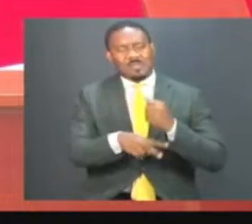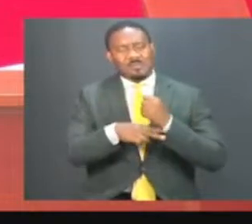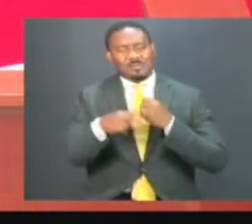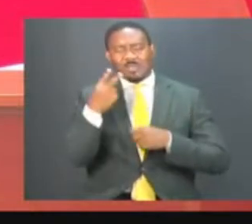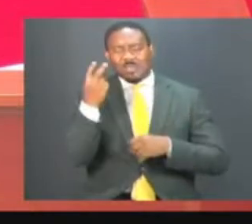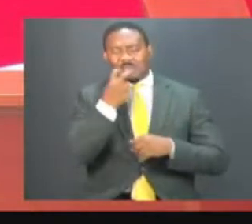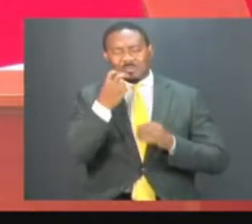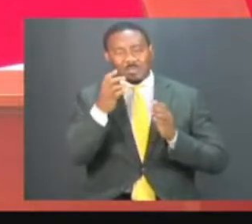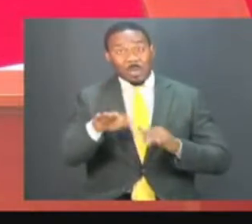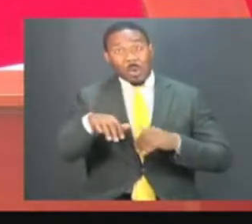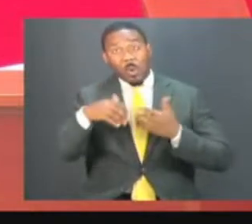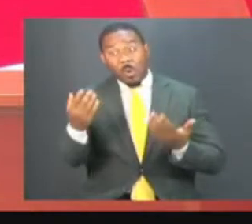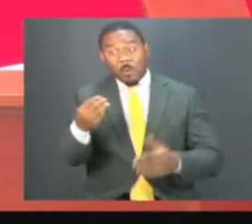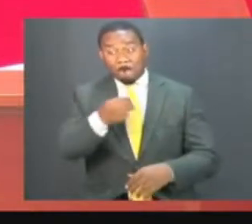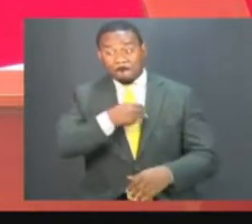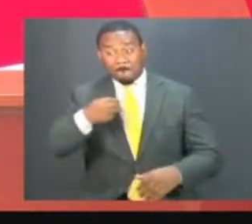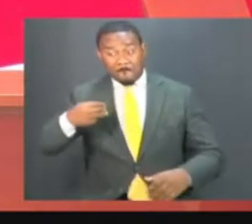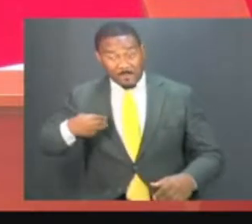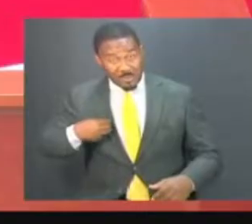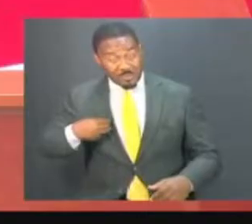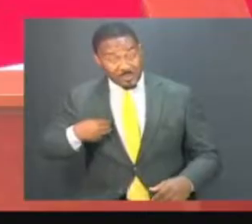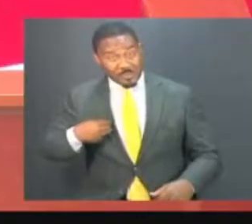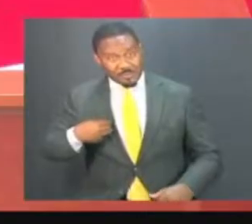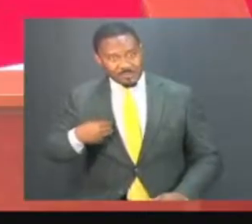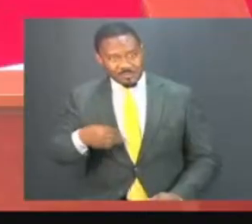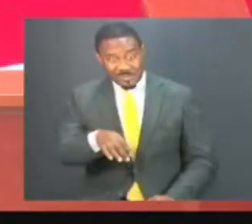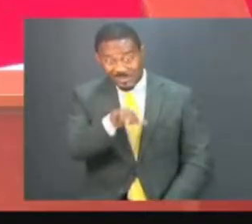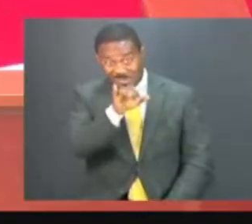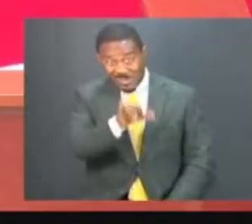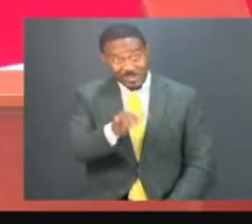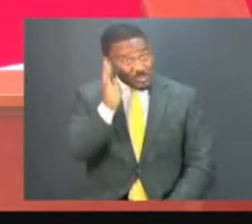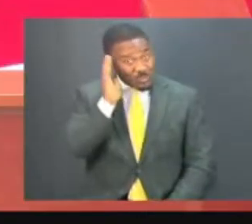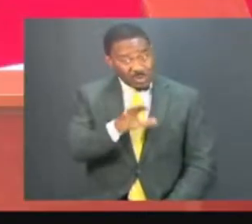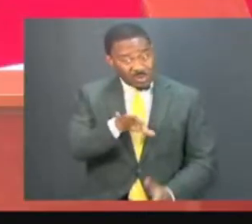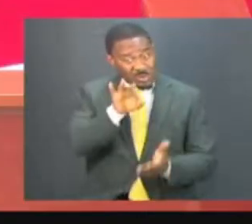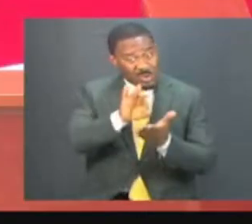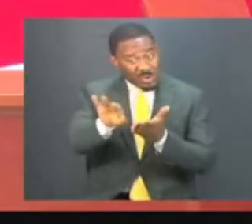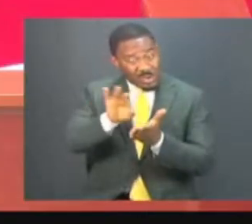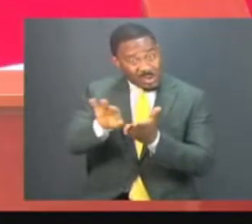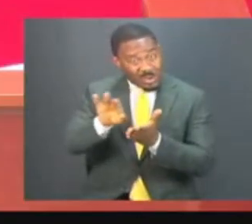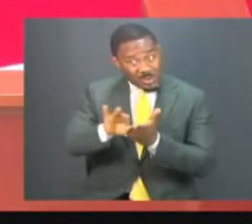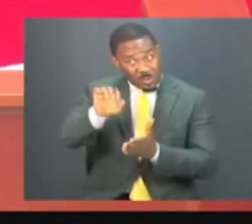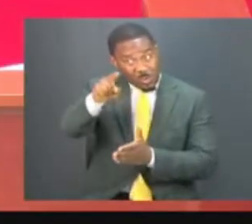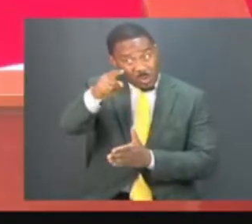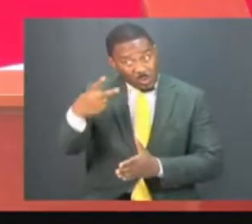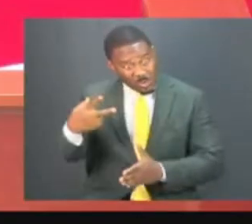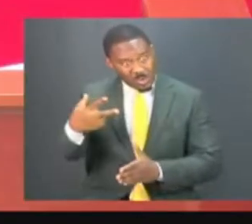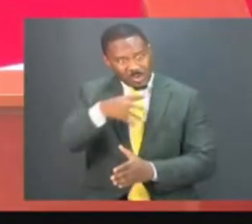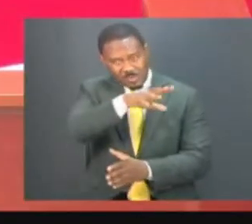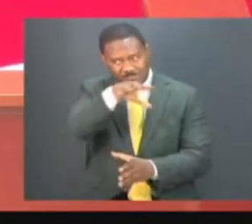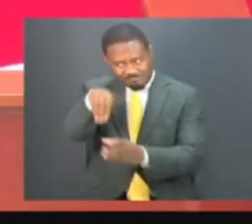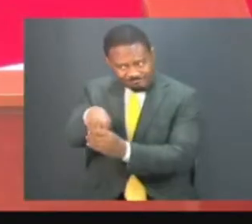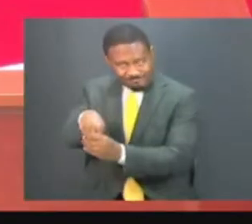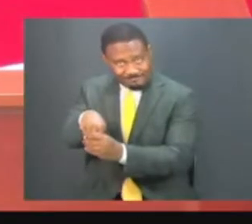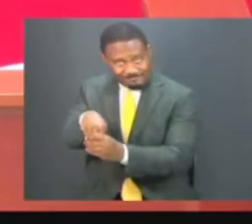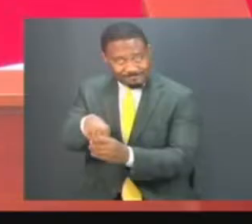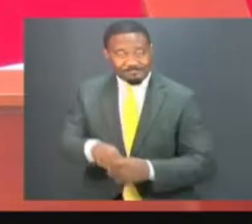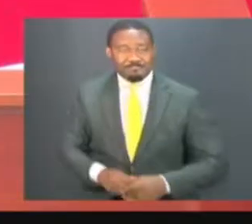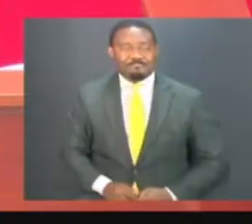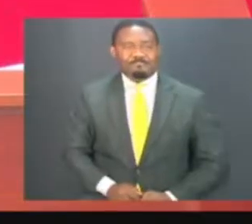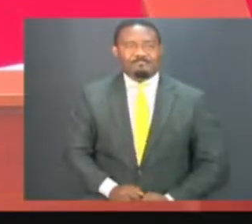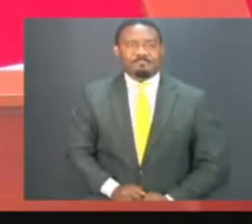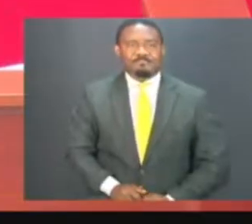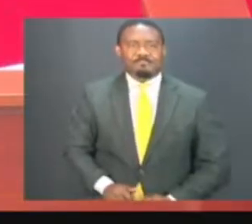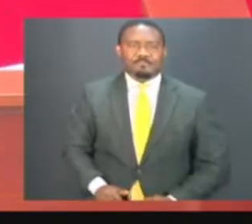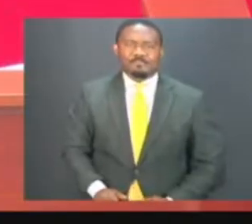member, that person shall be counted as part of the quorum. Now you look